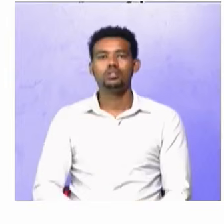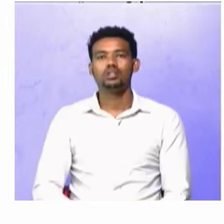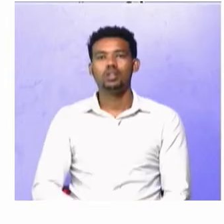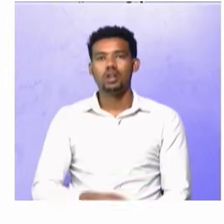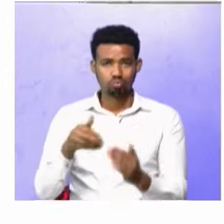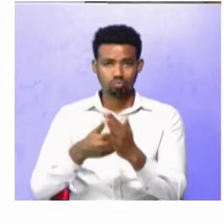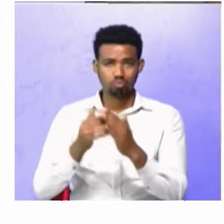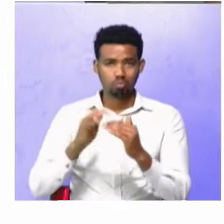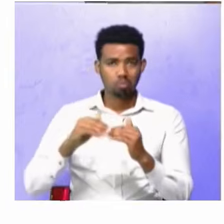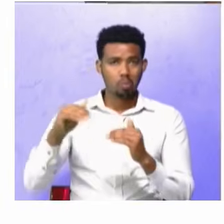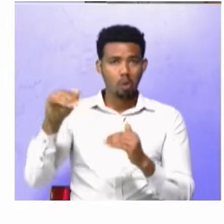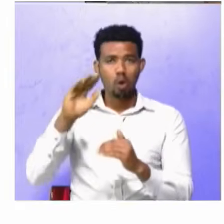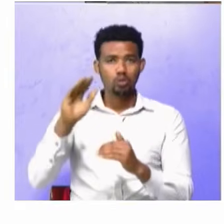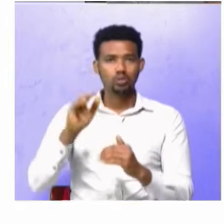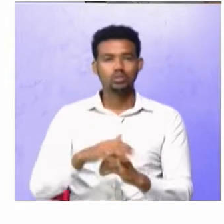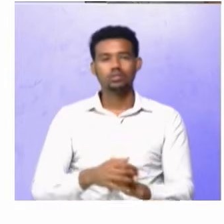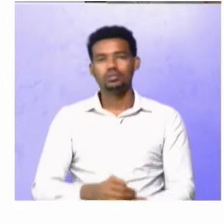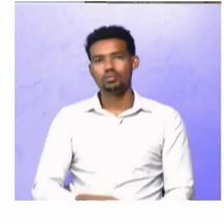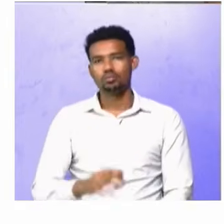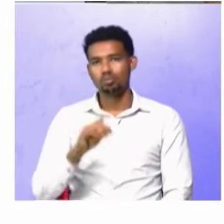boring, most